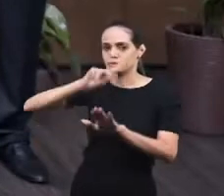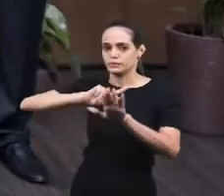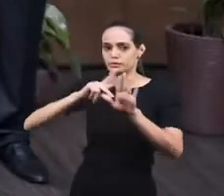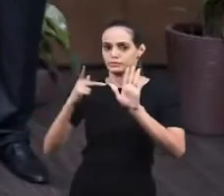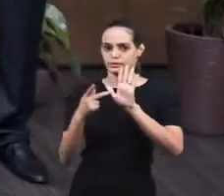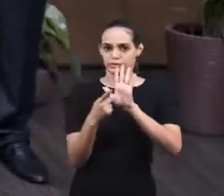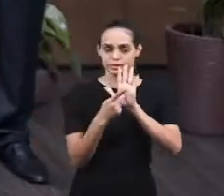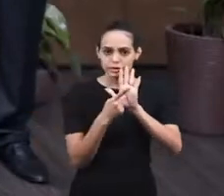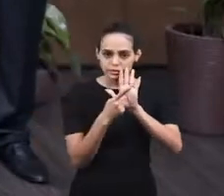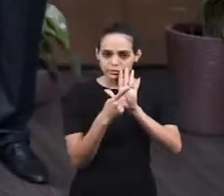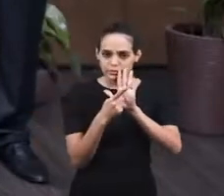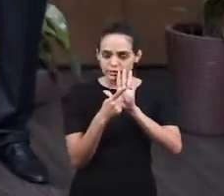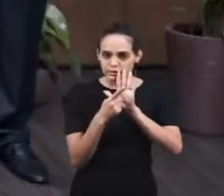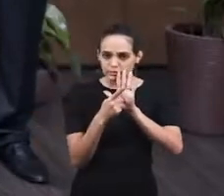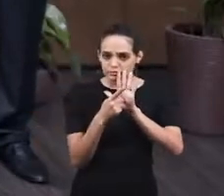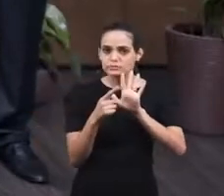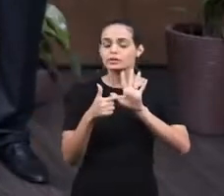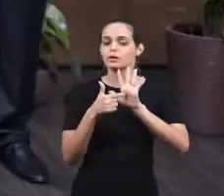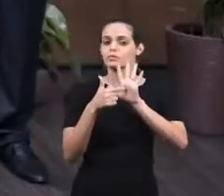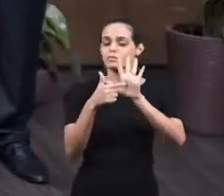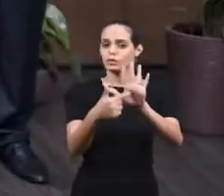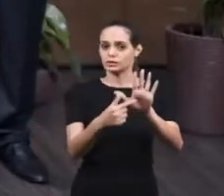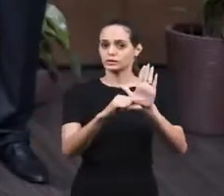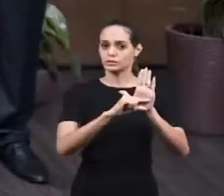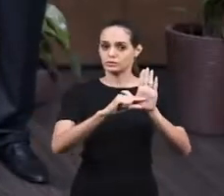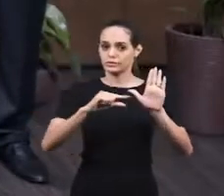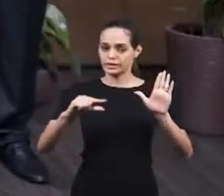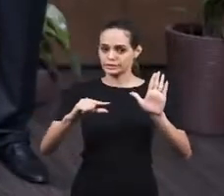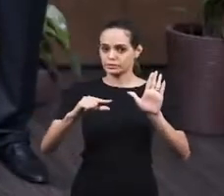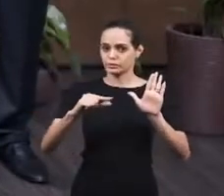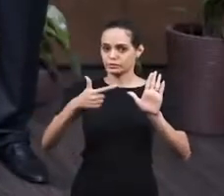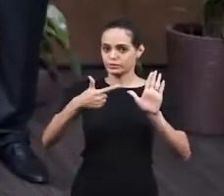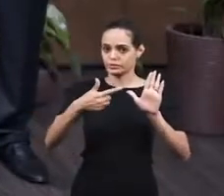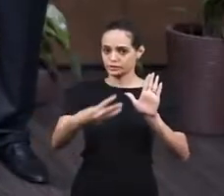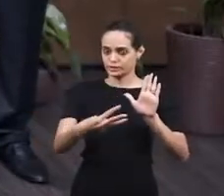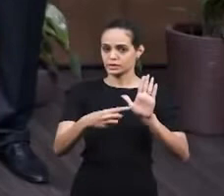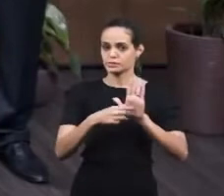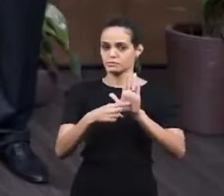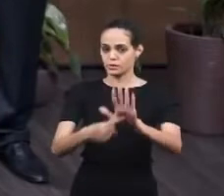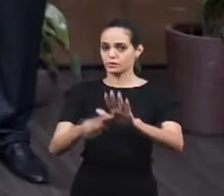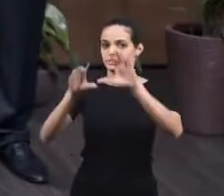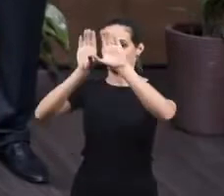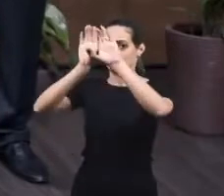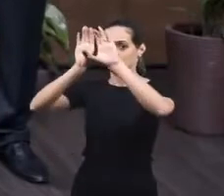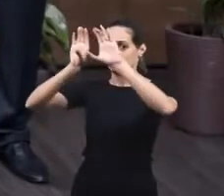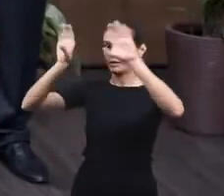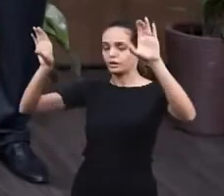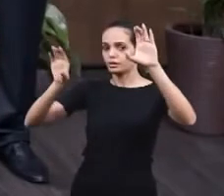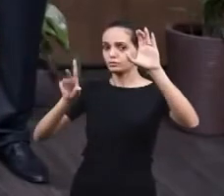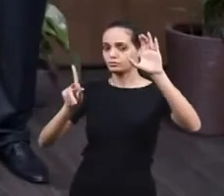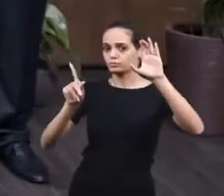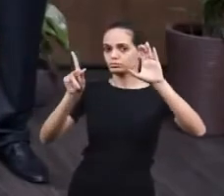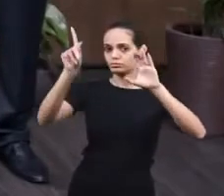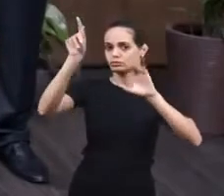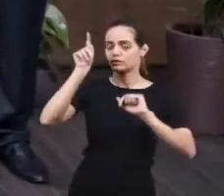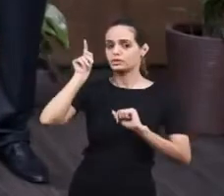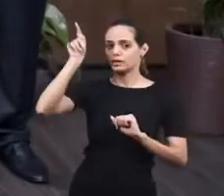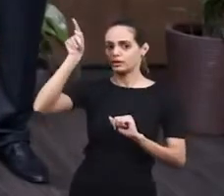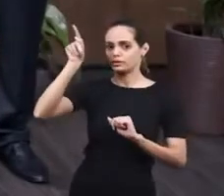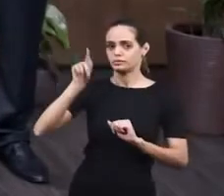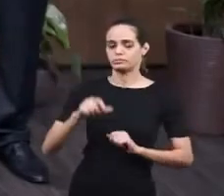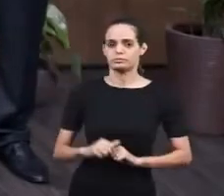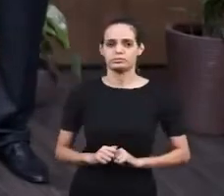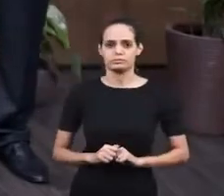adjusted, needs to be right. The parable is open in verse 23, speaking of the kingdom of